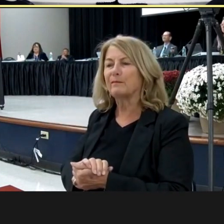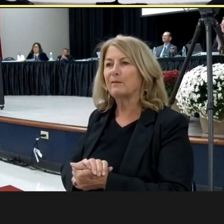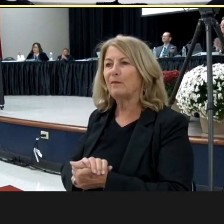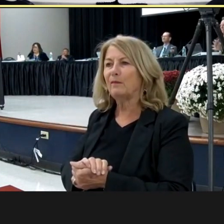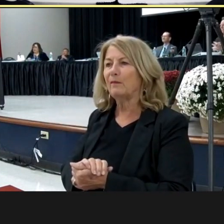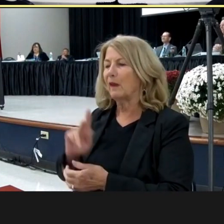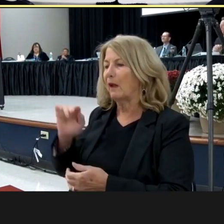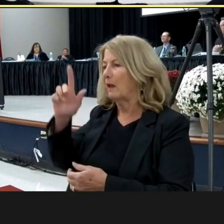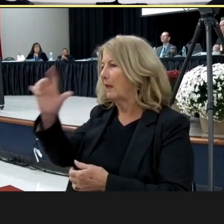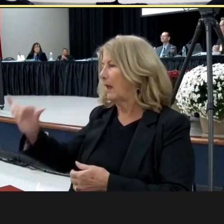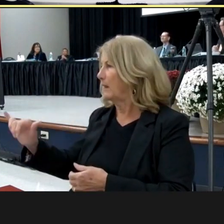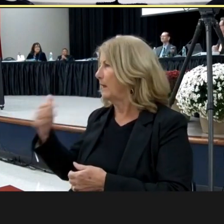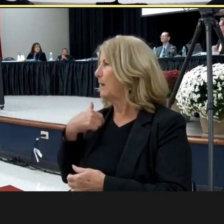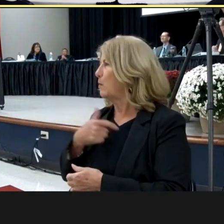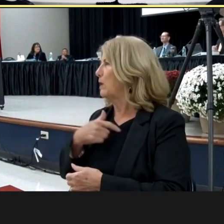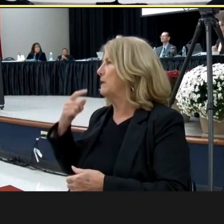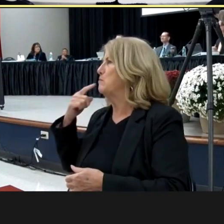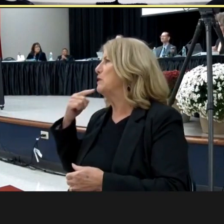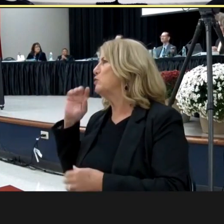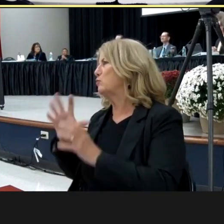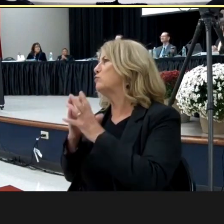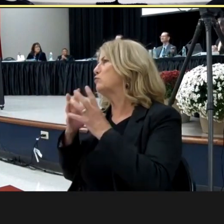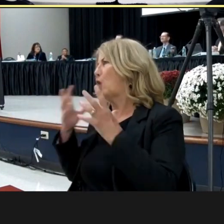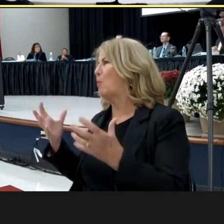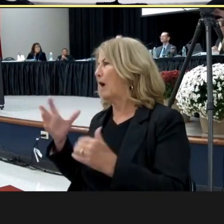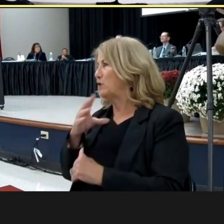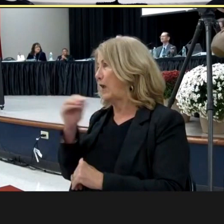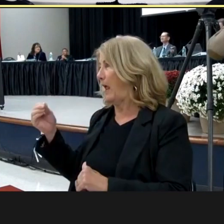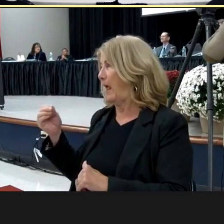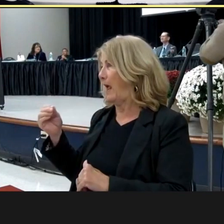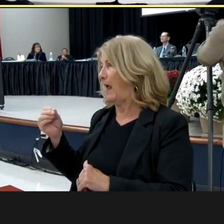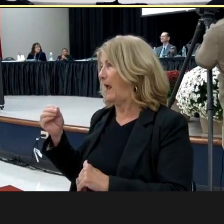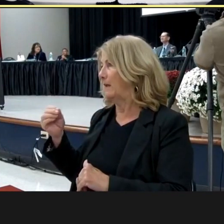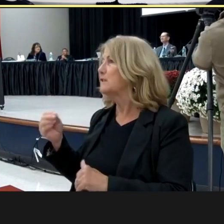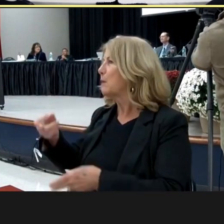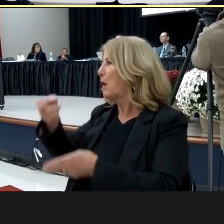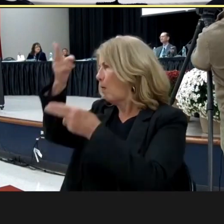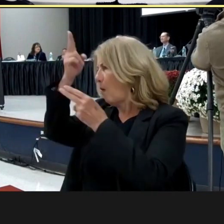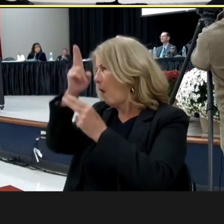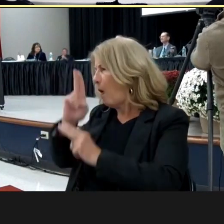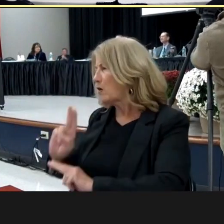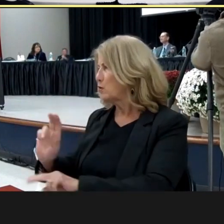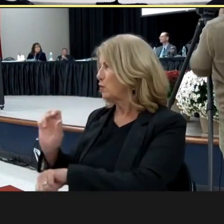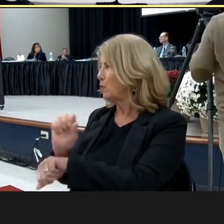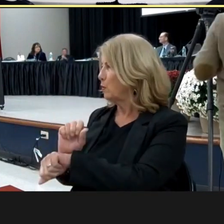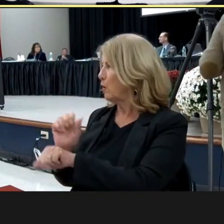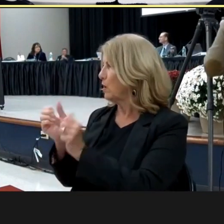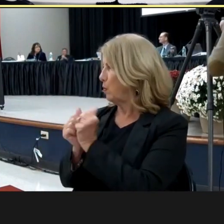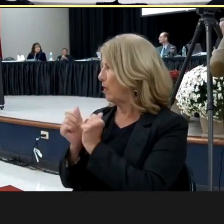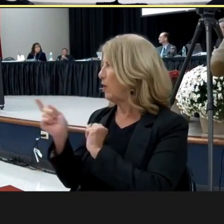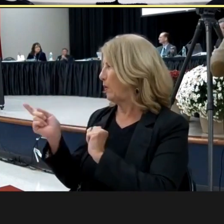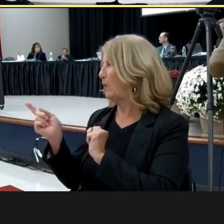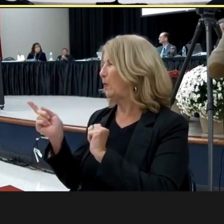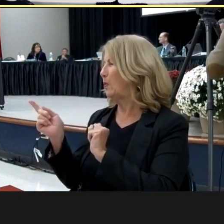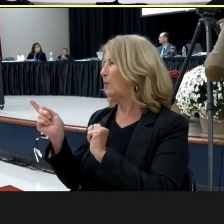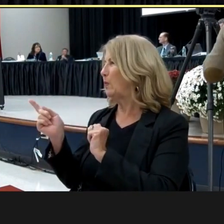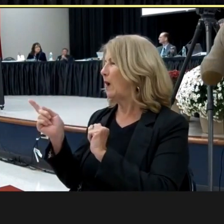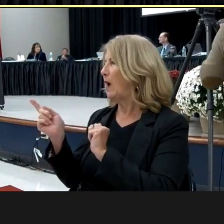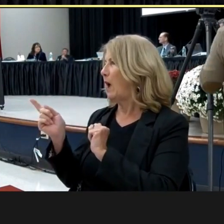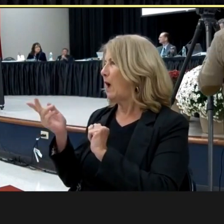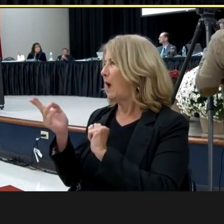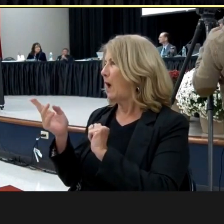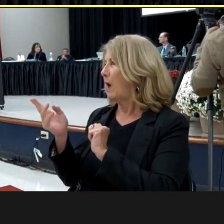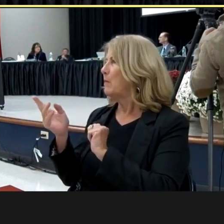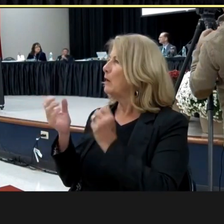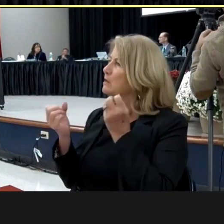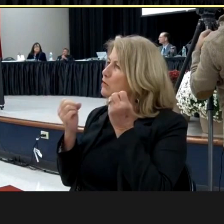Kelly, we're going to miss you so much. And it's been such an honor to get to work alongside you on so